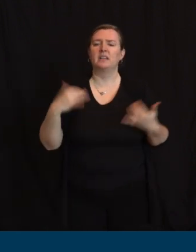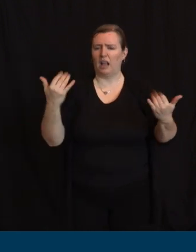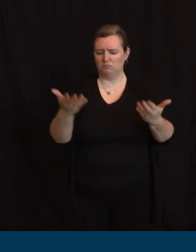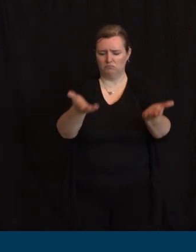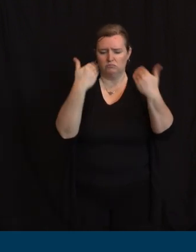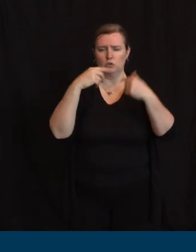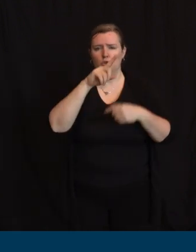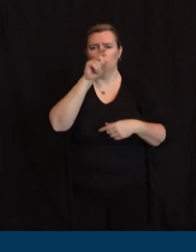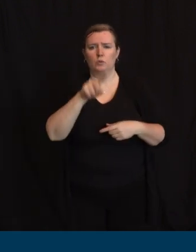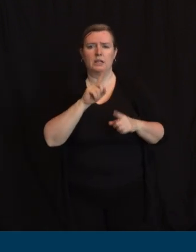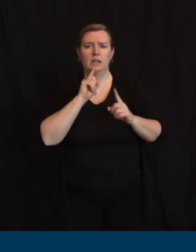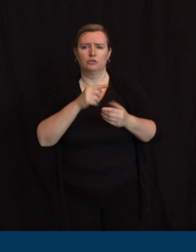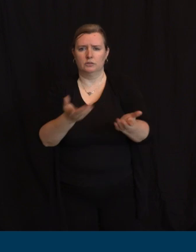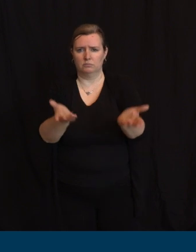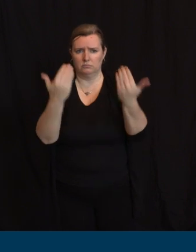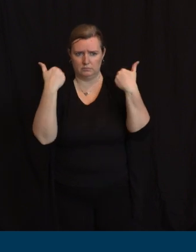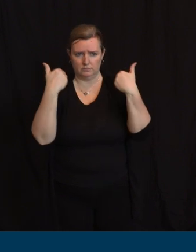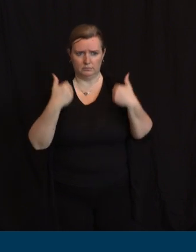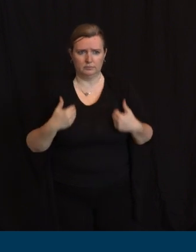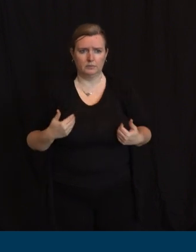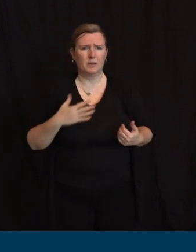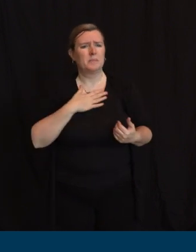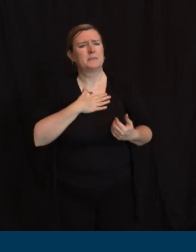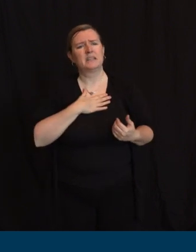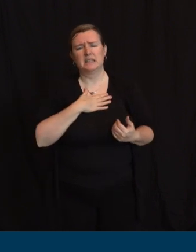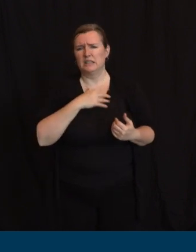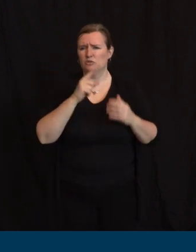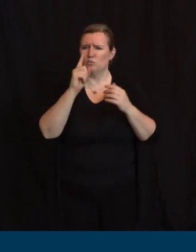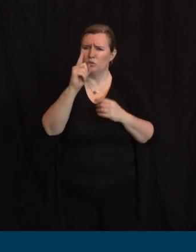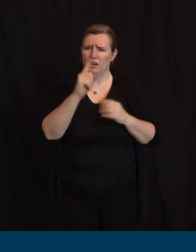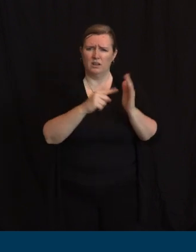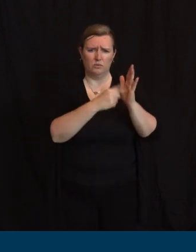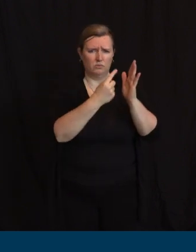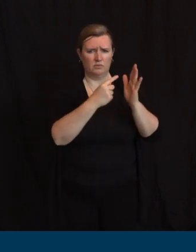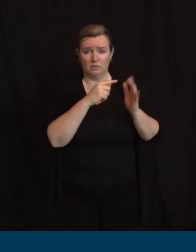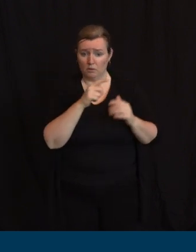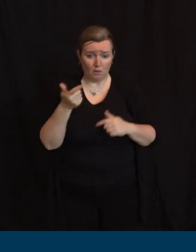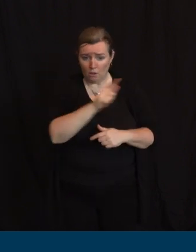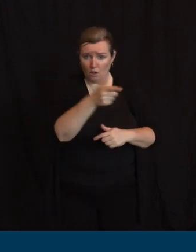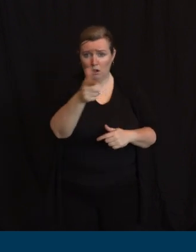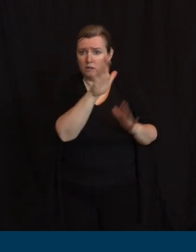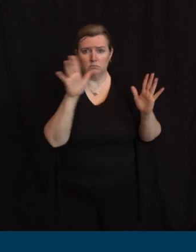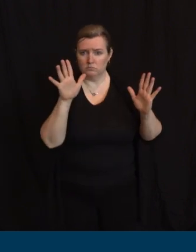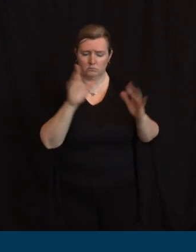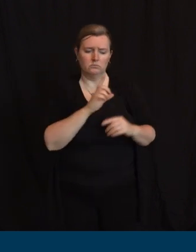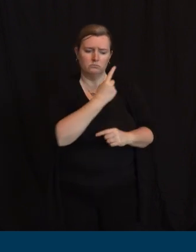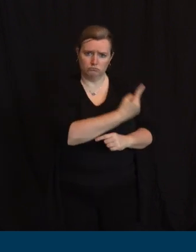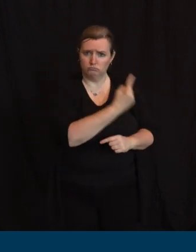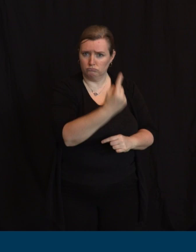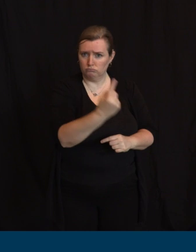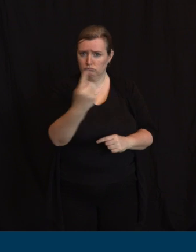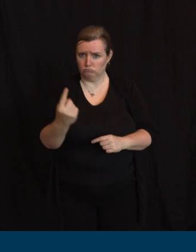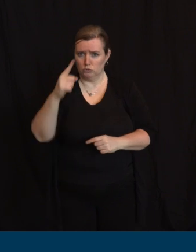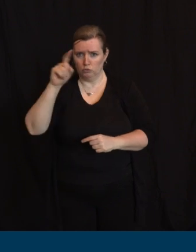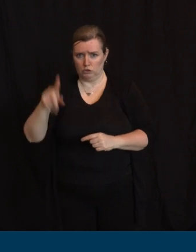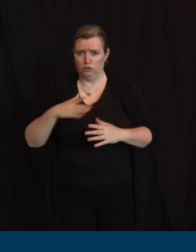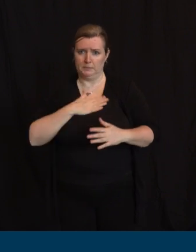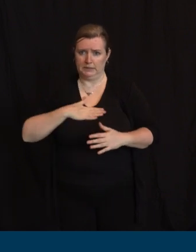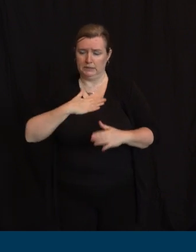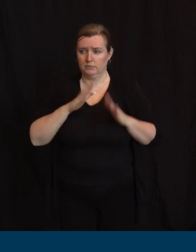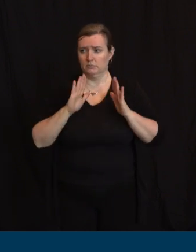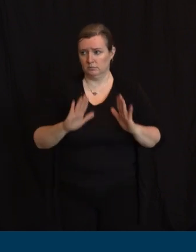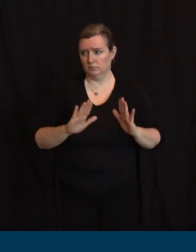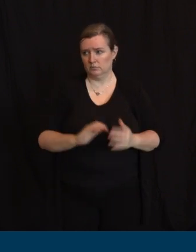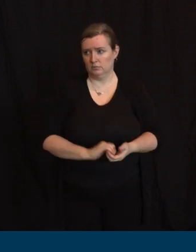day. I may shift up where we start the sweep. I'm only doing this for Dave, only because no, that's not